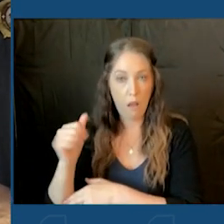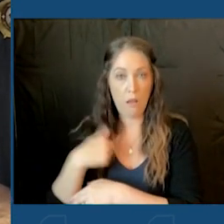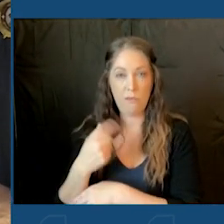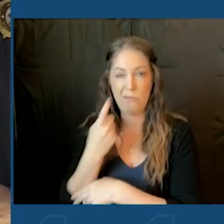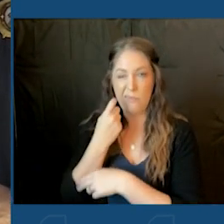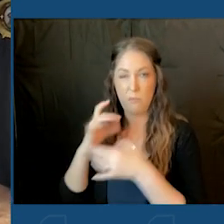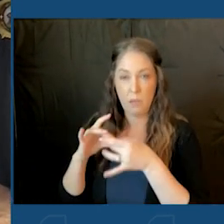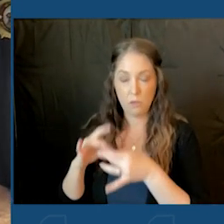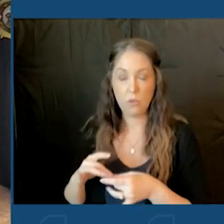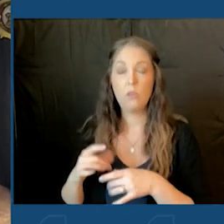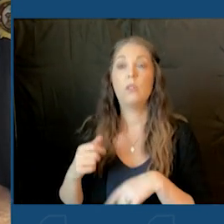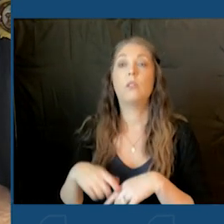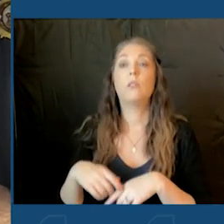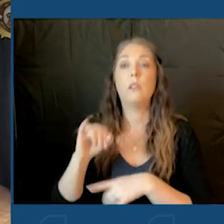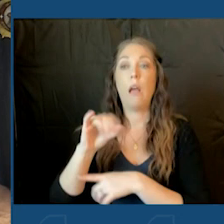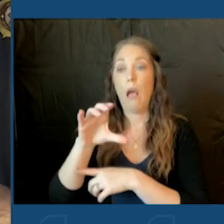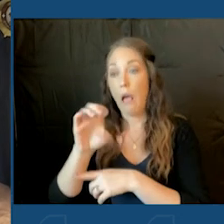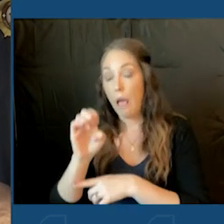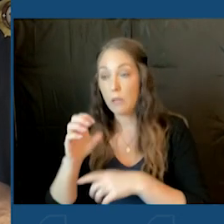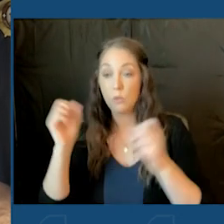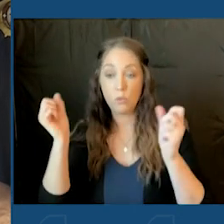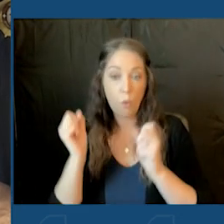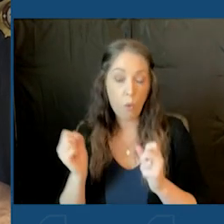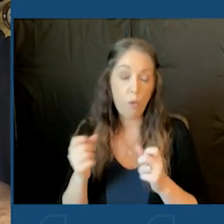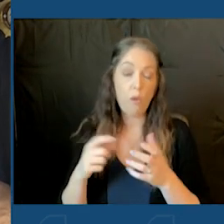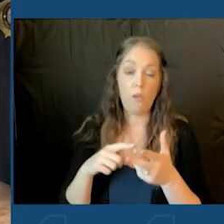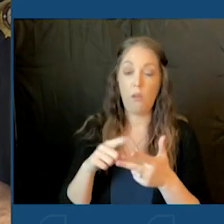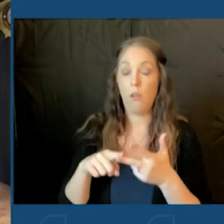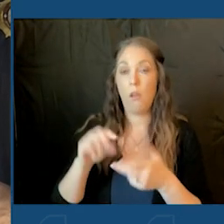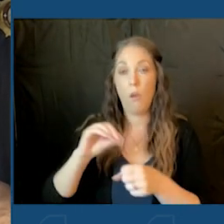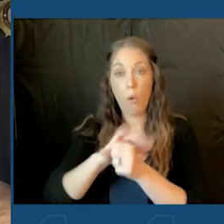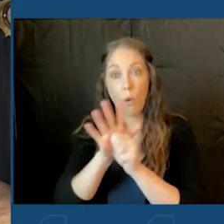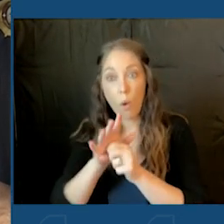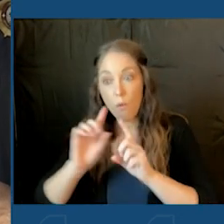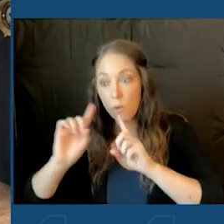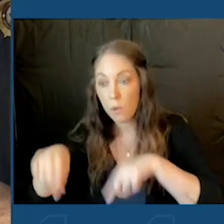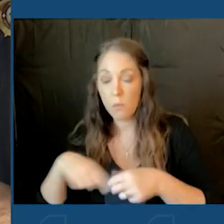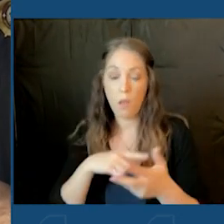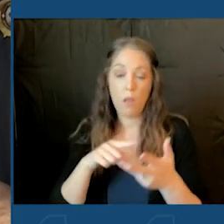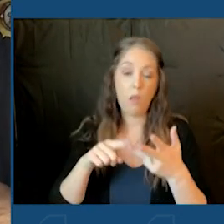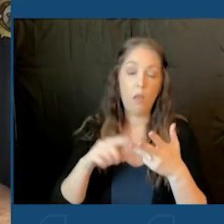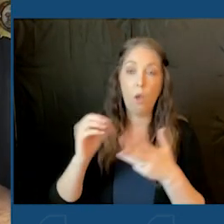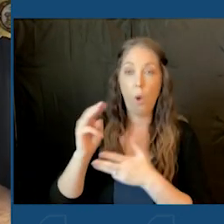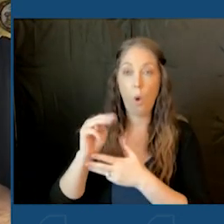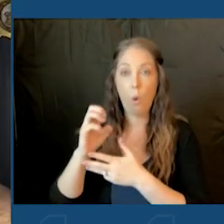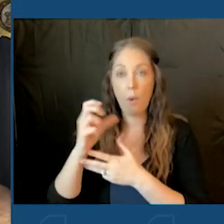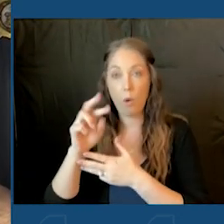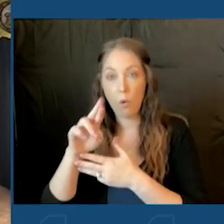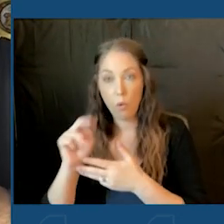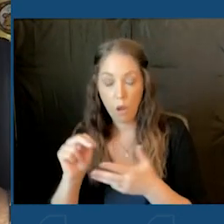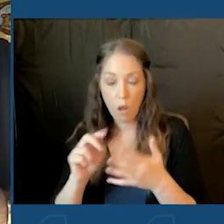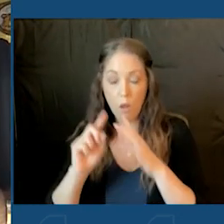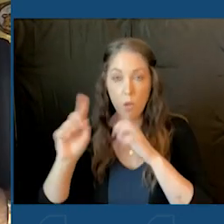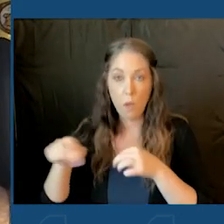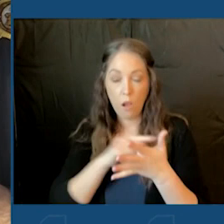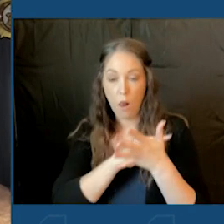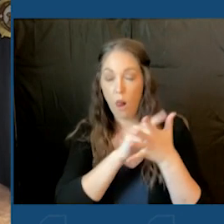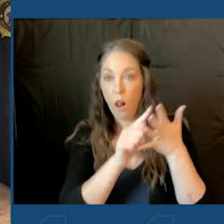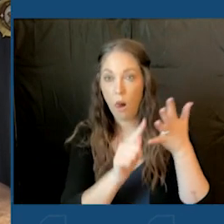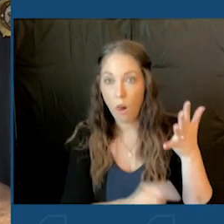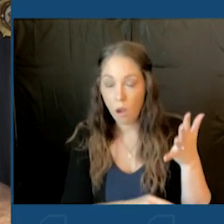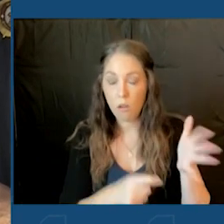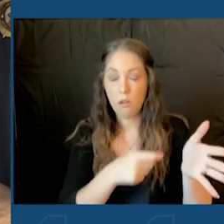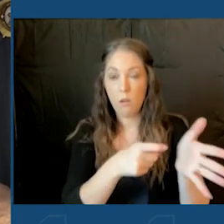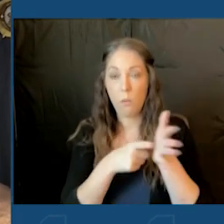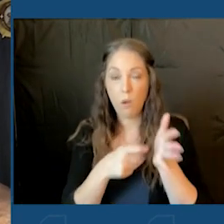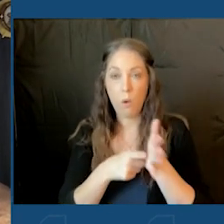ice storms, to dealing with the COVID response, the Omicron response, everything that's requires a